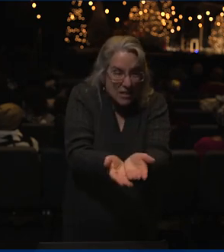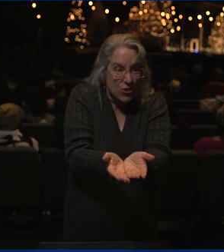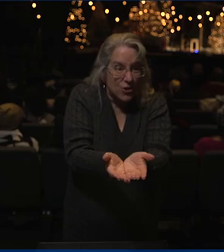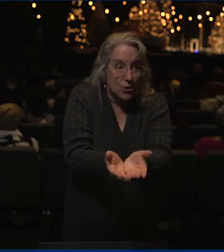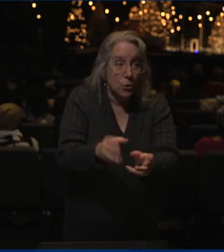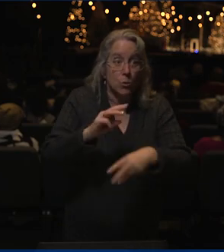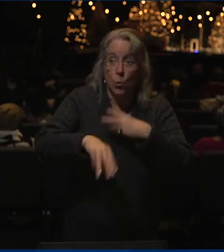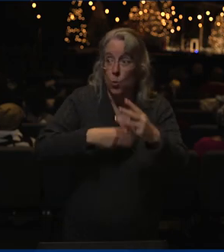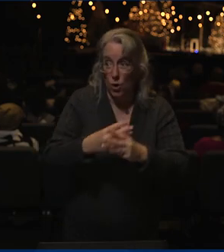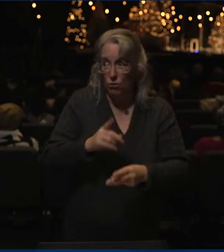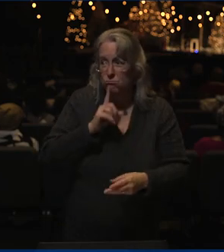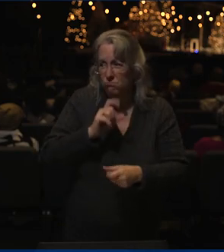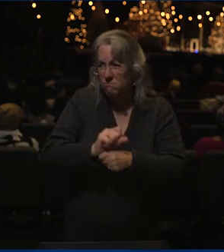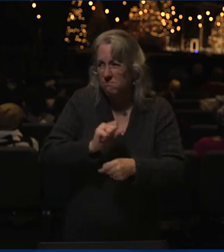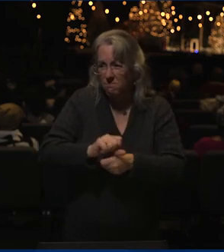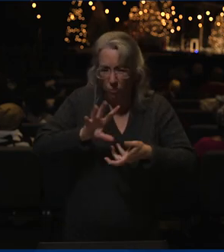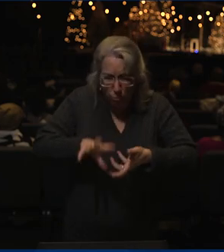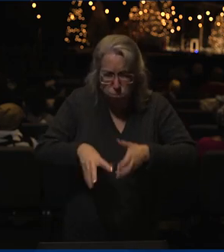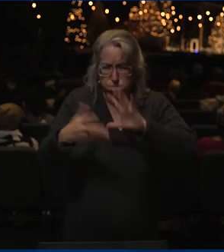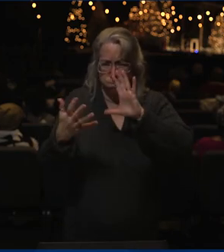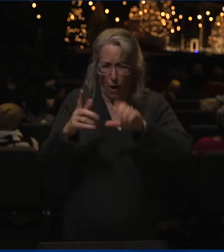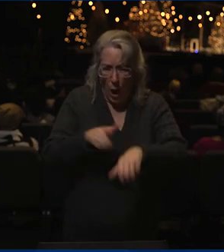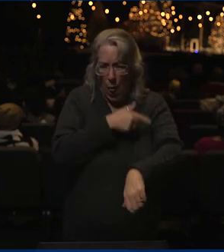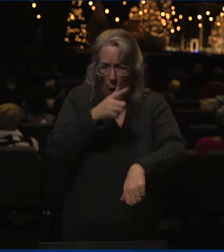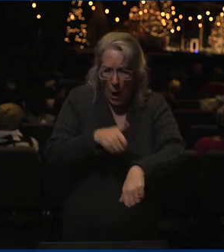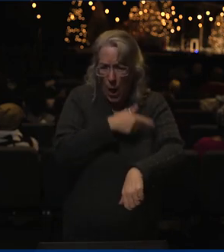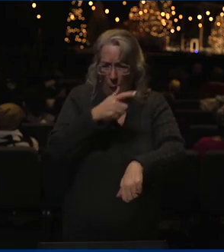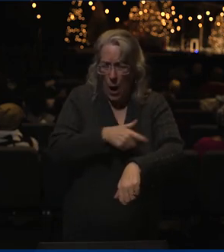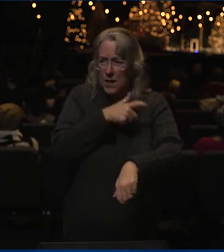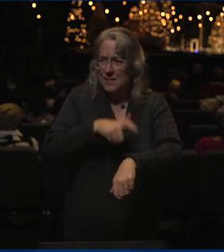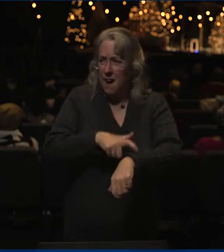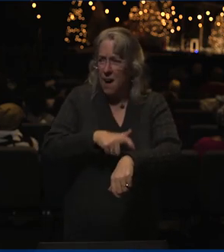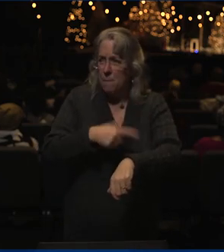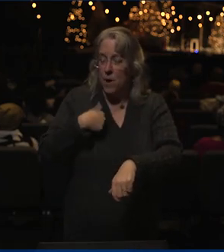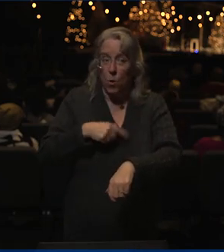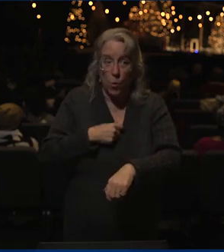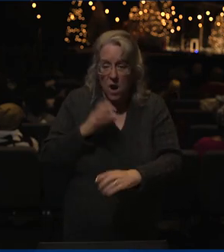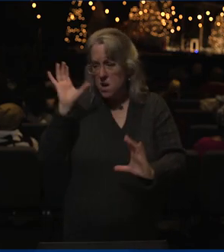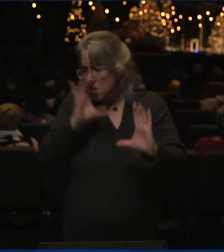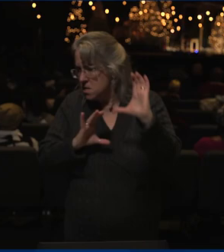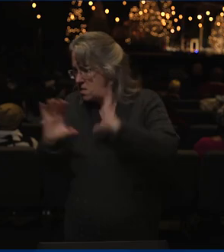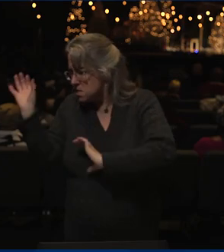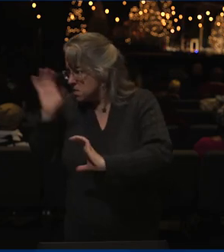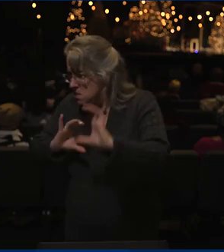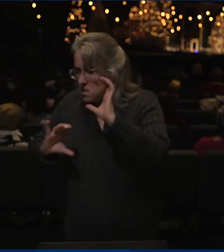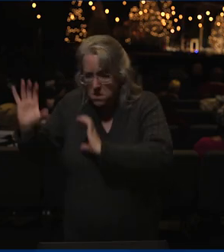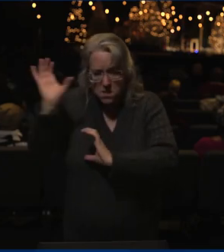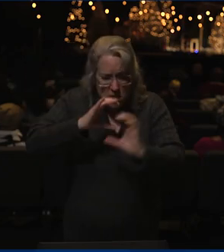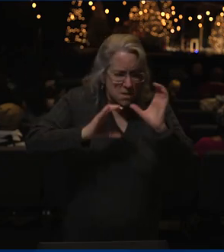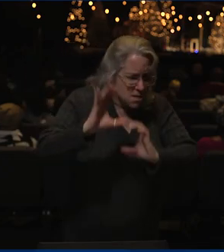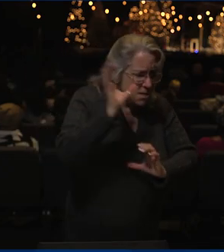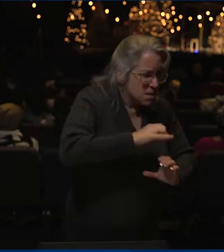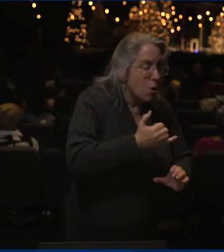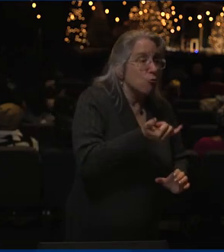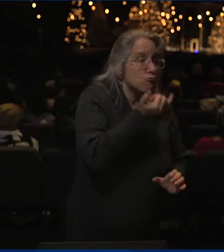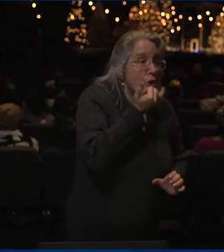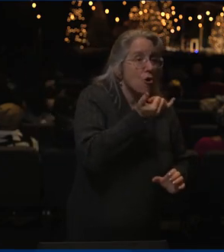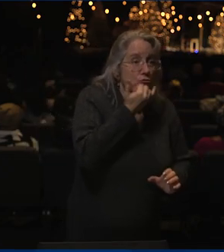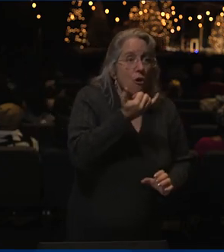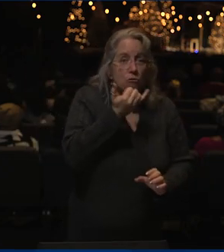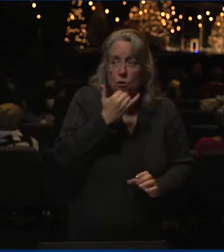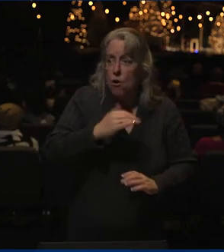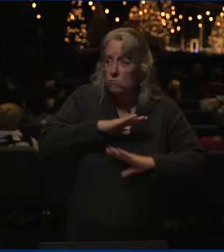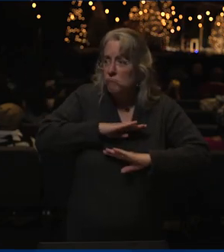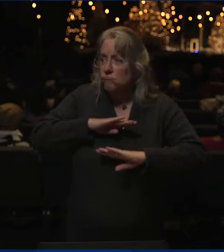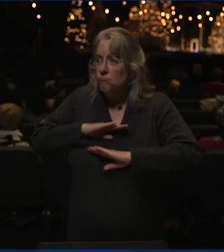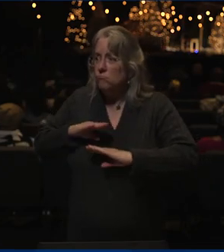messy for so long, and we have all been hunting for all the wrong treasures until now.